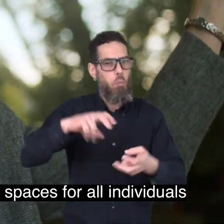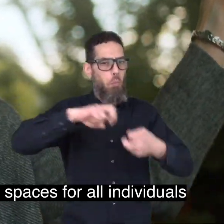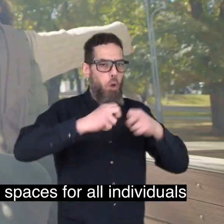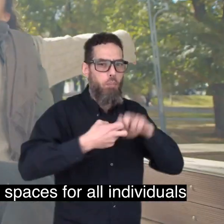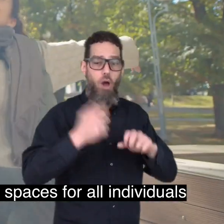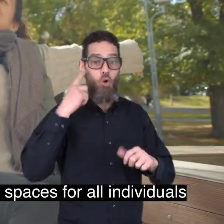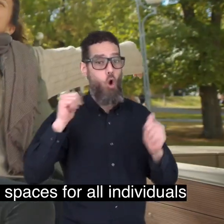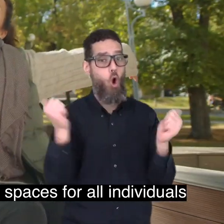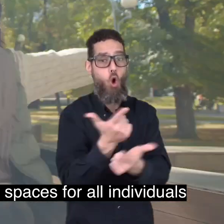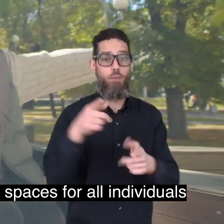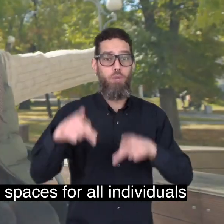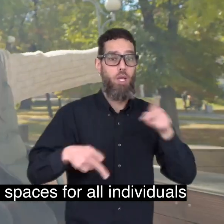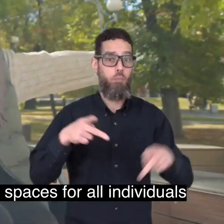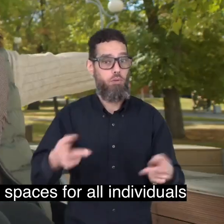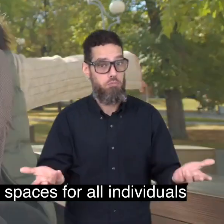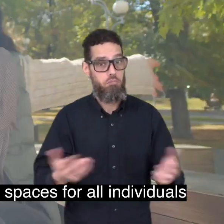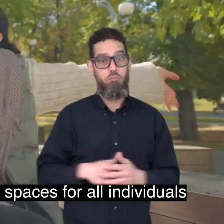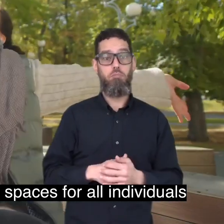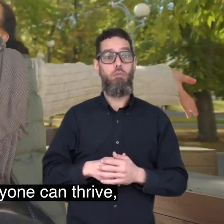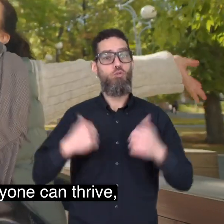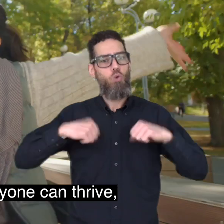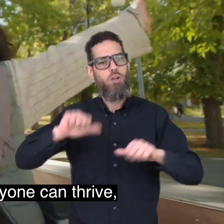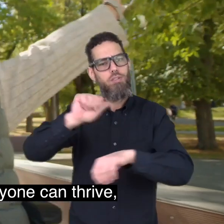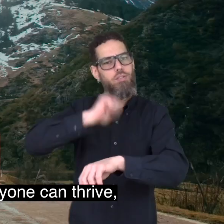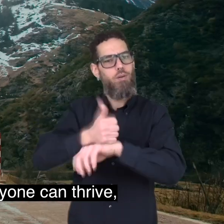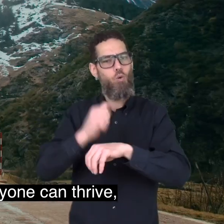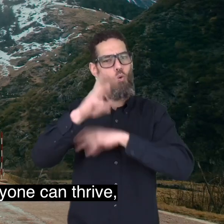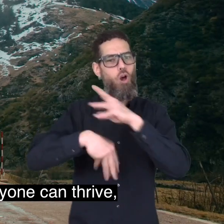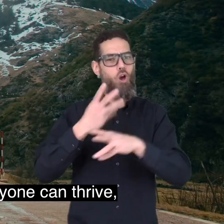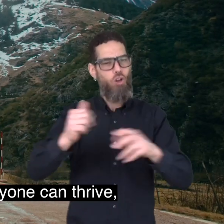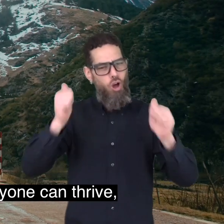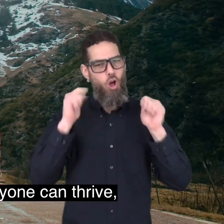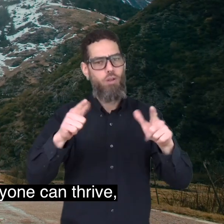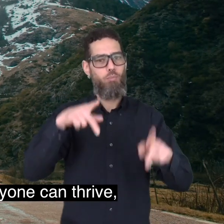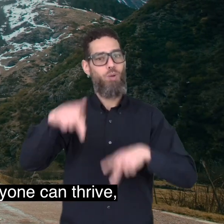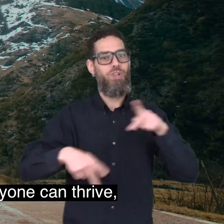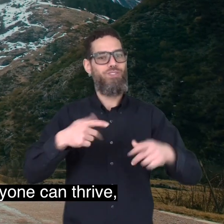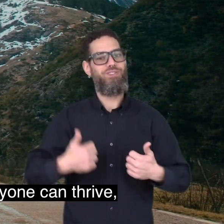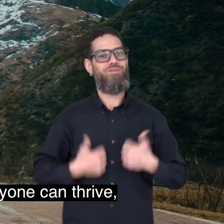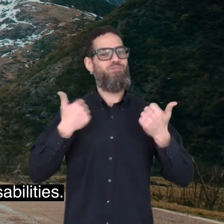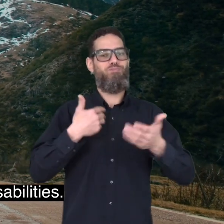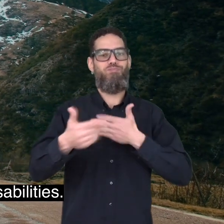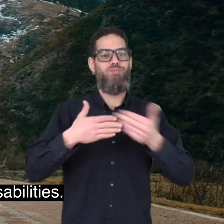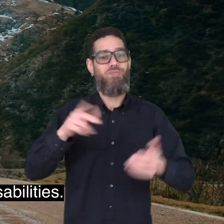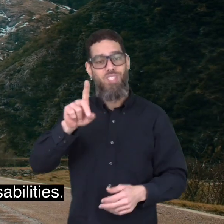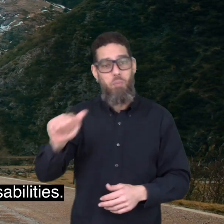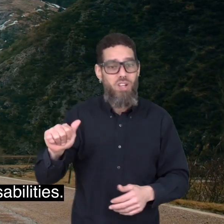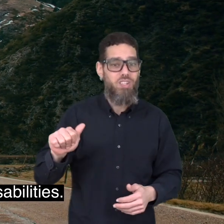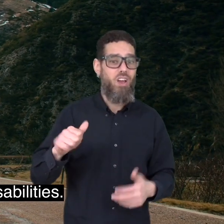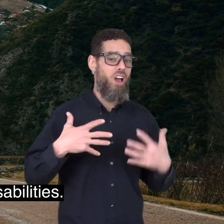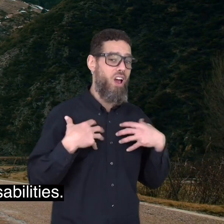inclusive spaces for all individuals. Let us strive towards creating a world where everyone can thrive, regardless of their